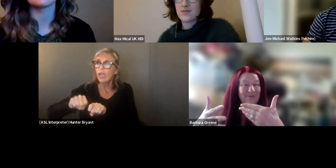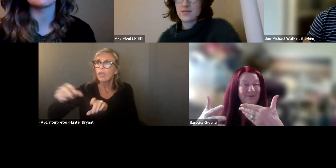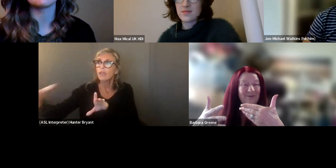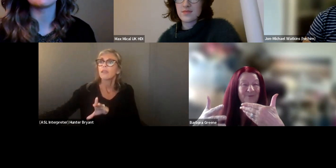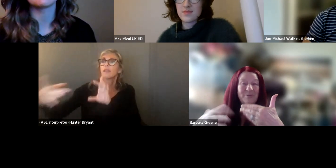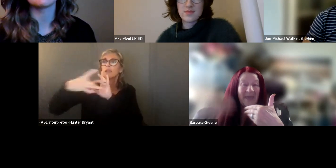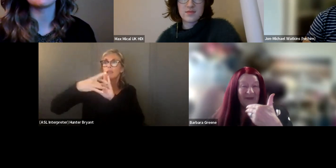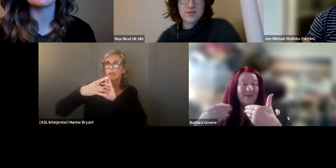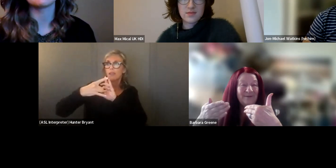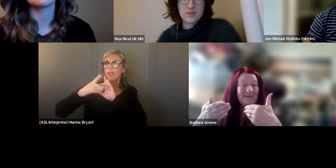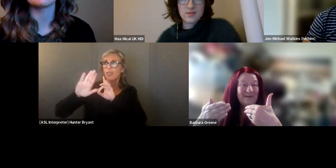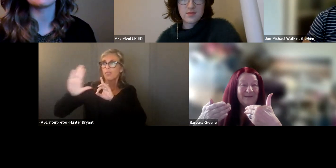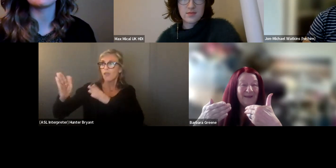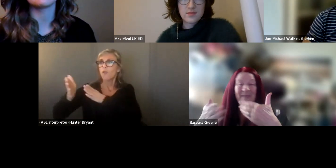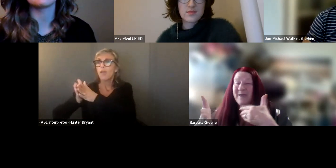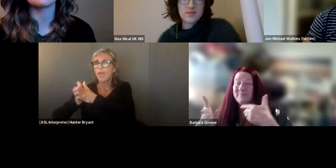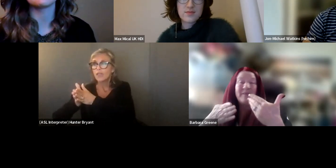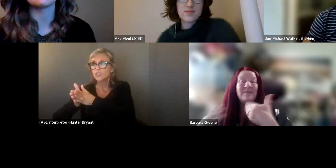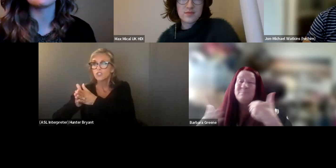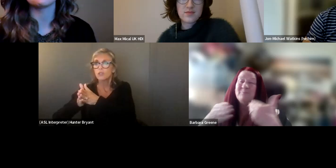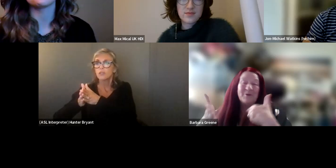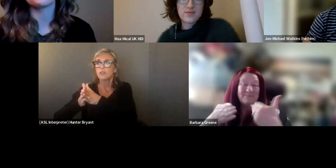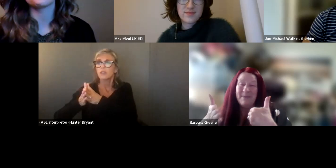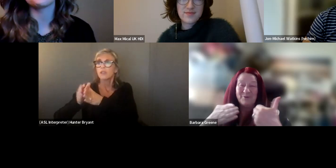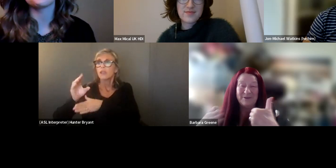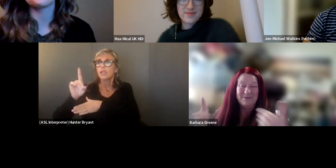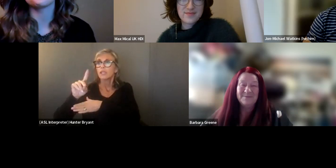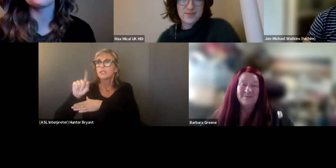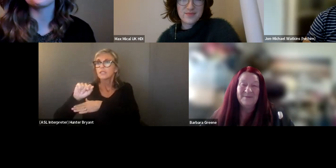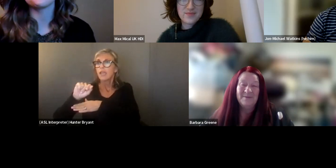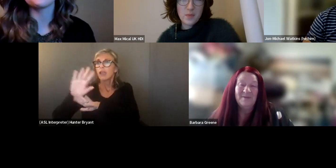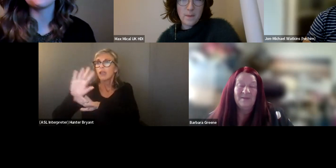passion with data, and that's been very empowering.